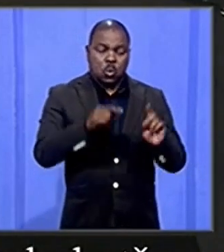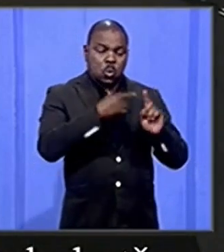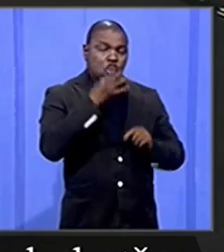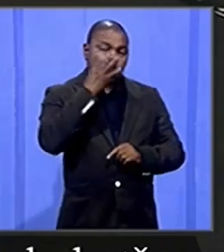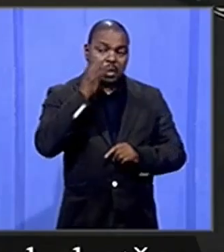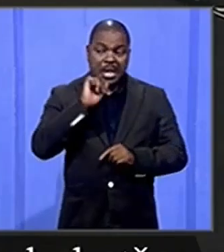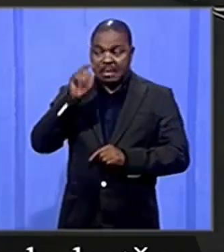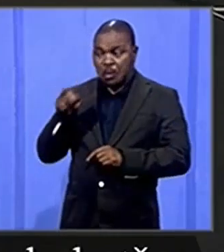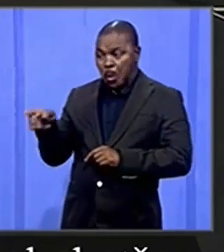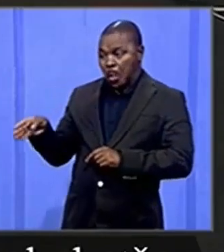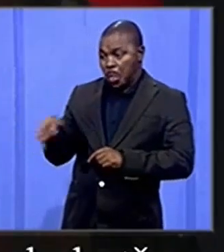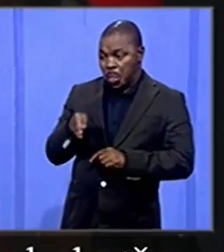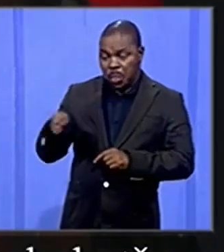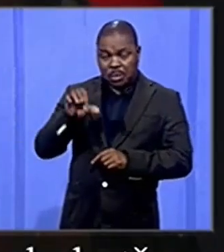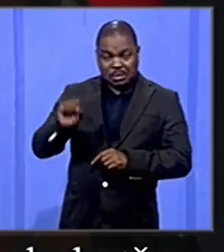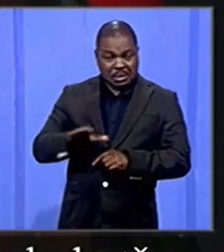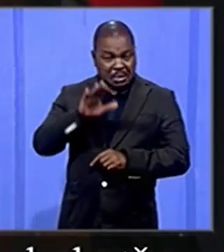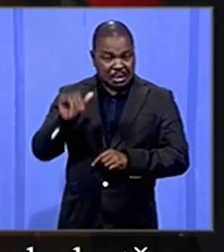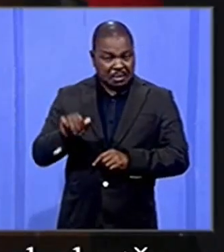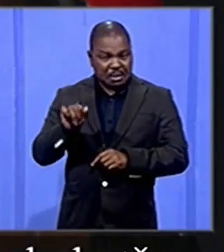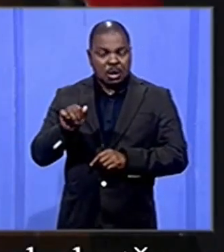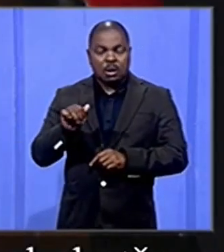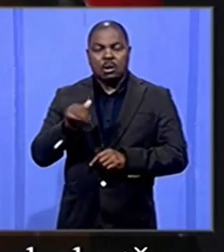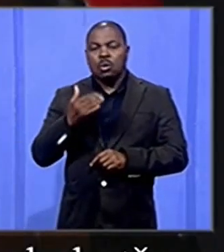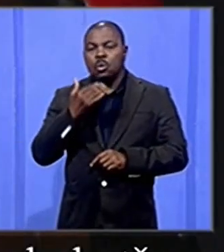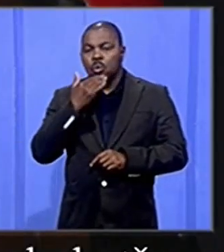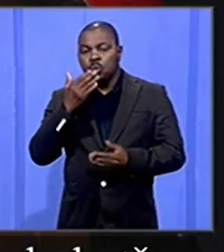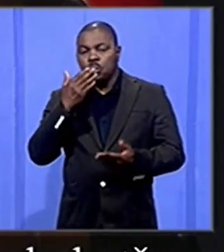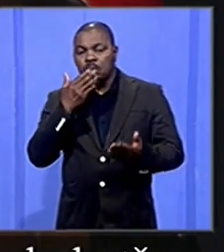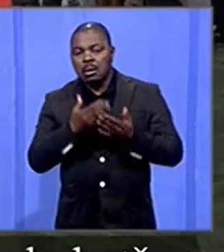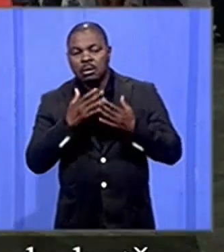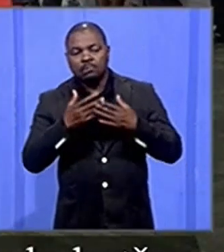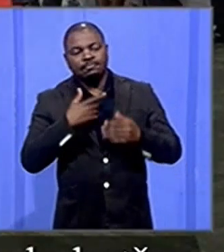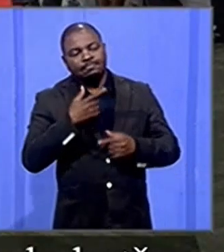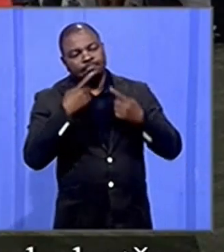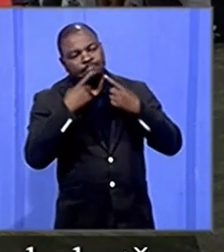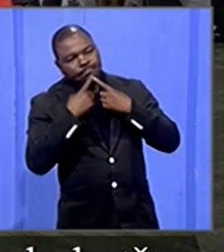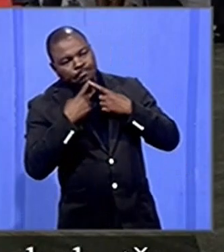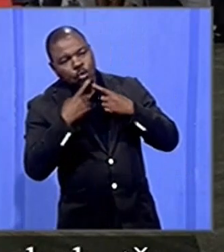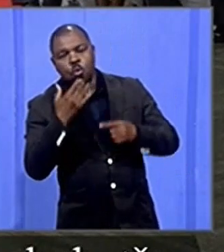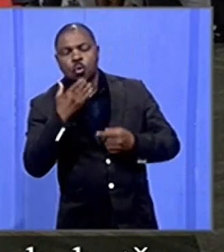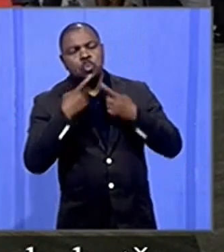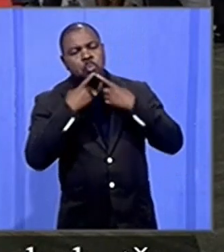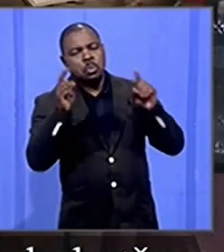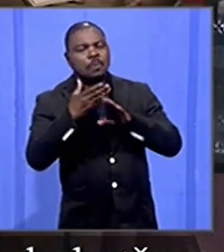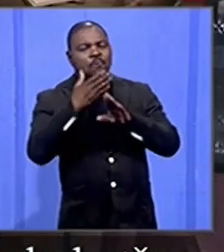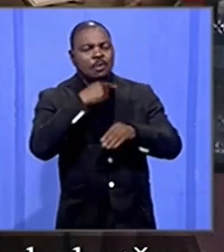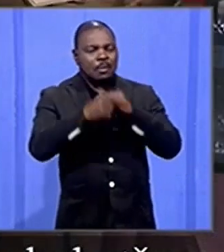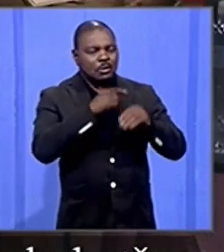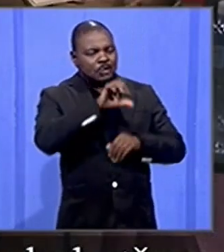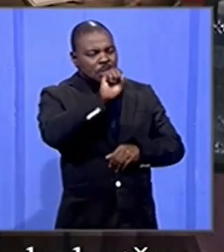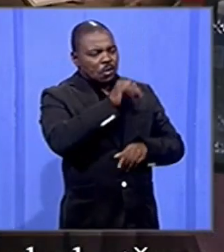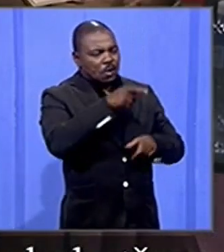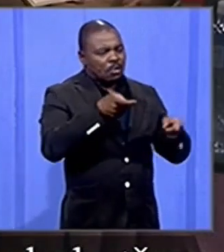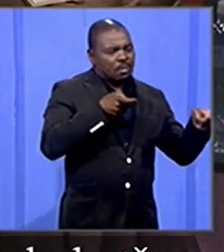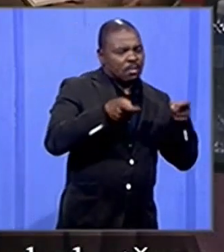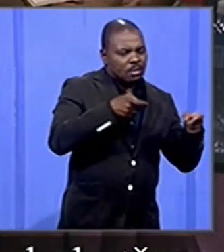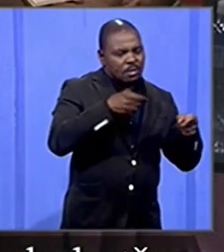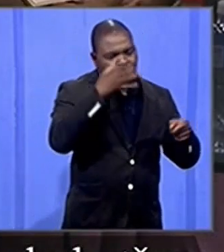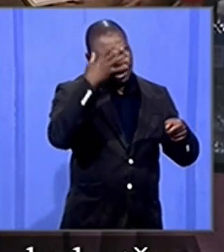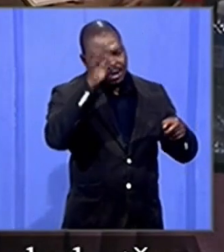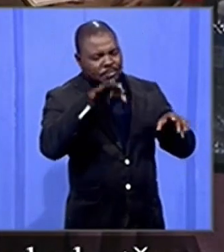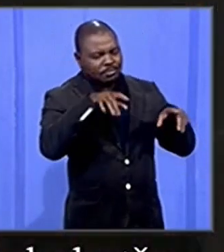ba go swana le Gordhan ba ba senetšwego maitekelo a go goga mmušo ka nko, Afrika Borwa nka be ile mathateng a go